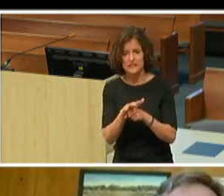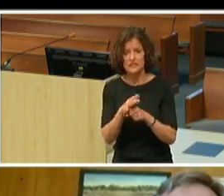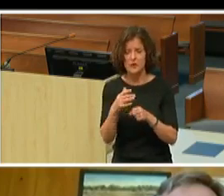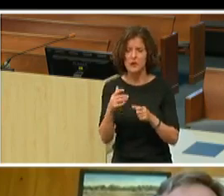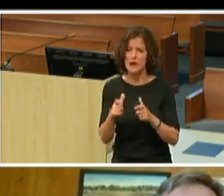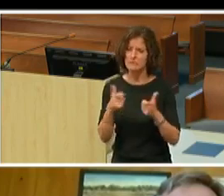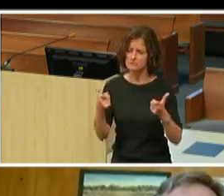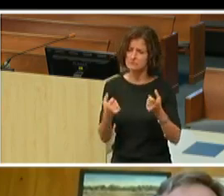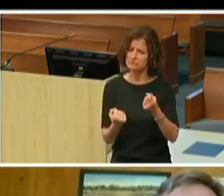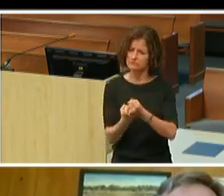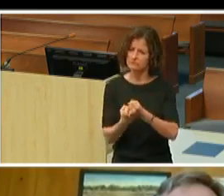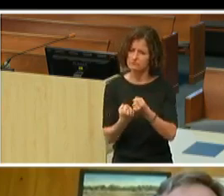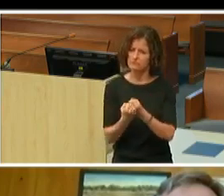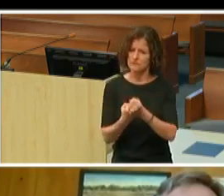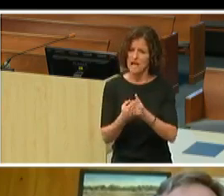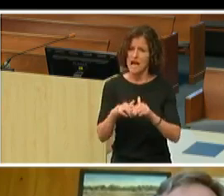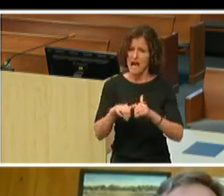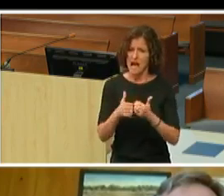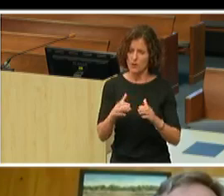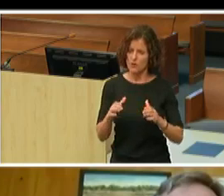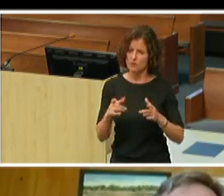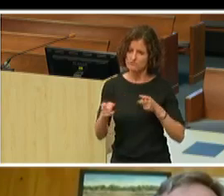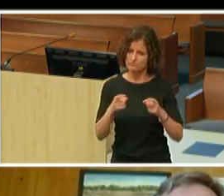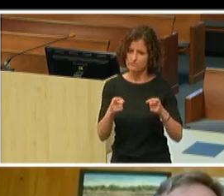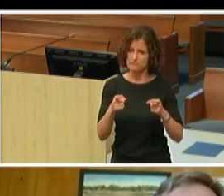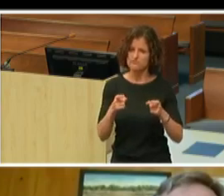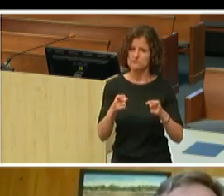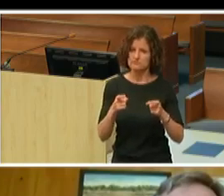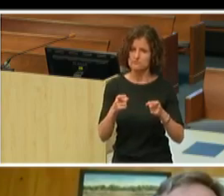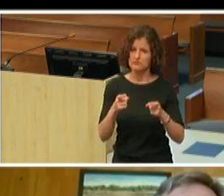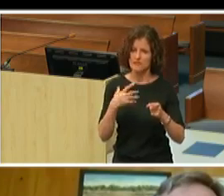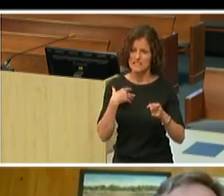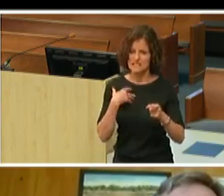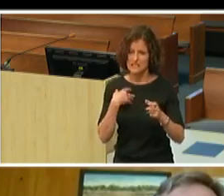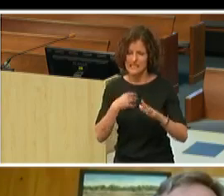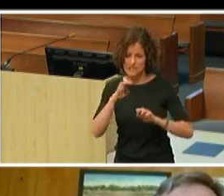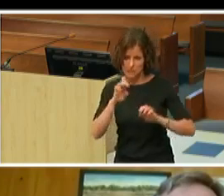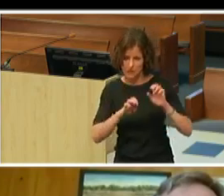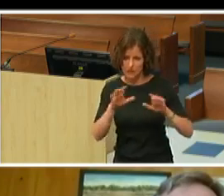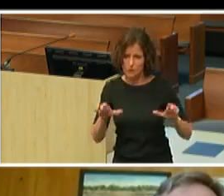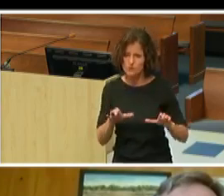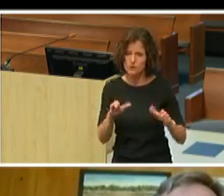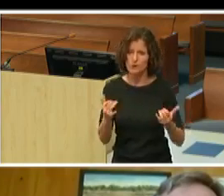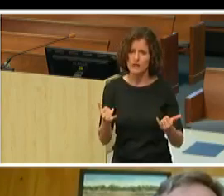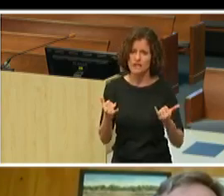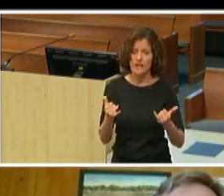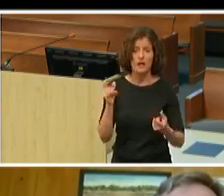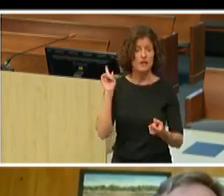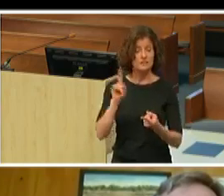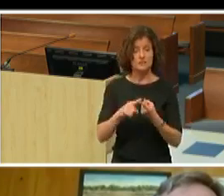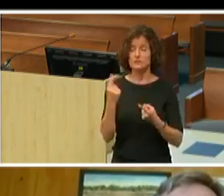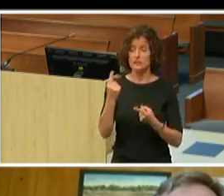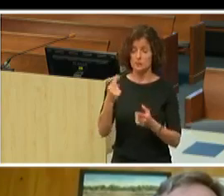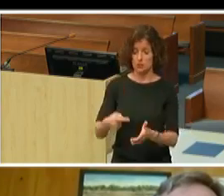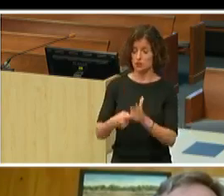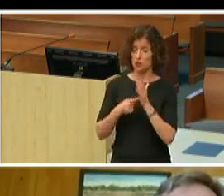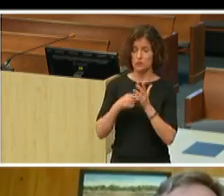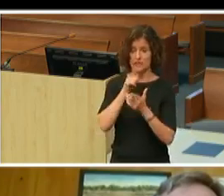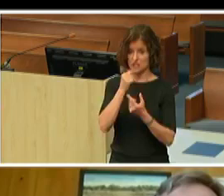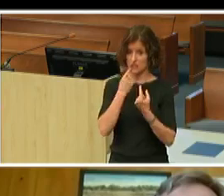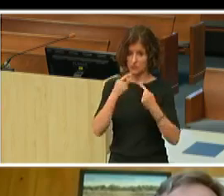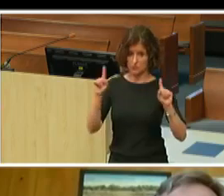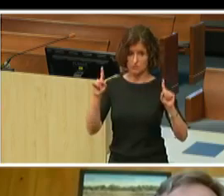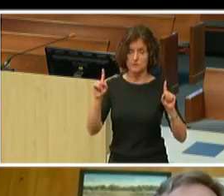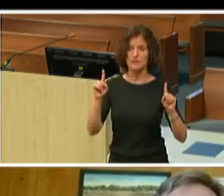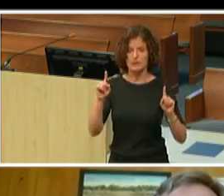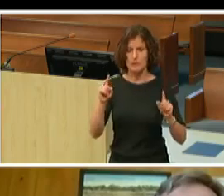fan of our current retail friction experiment, and until somebody shows me that it's not working, I